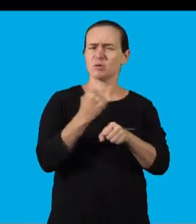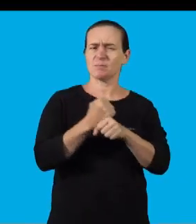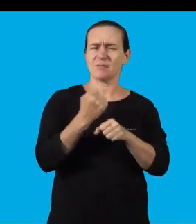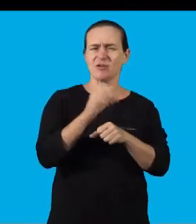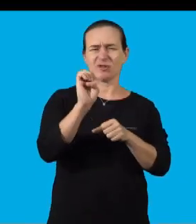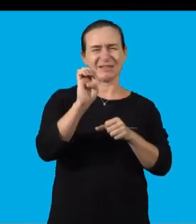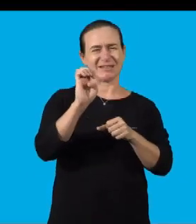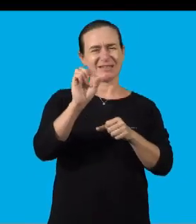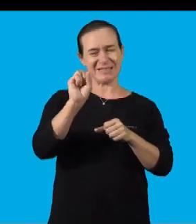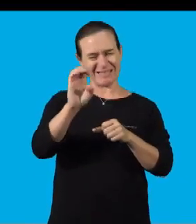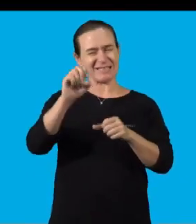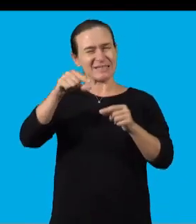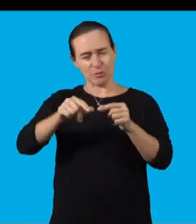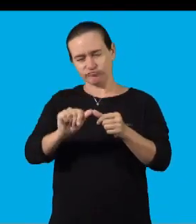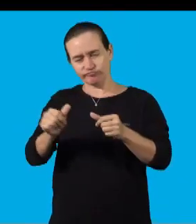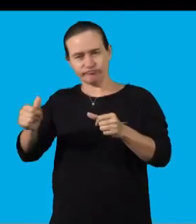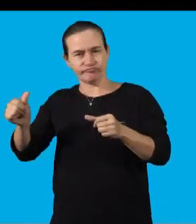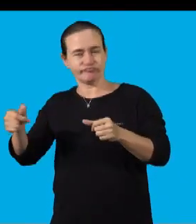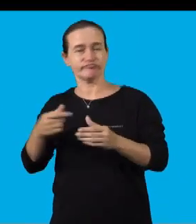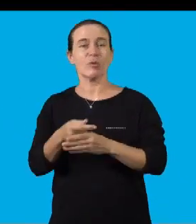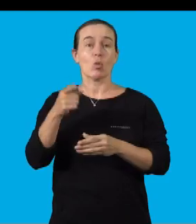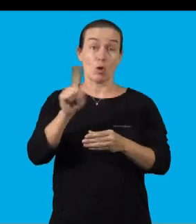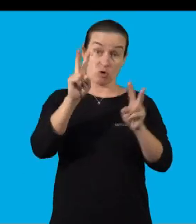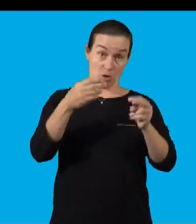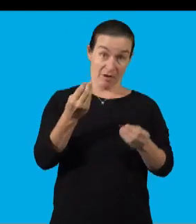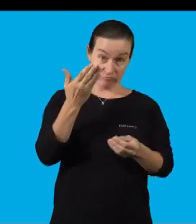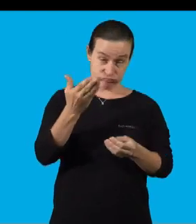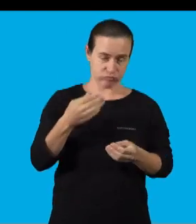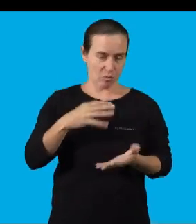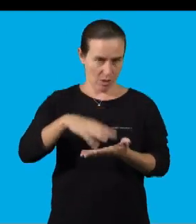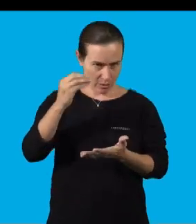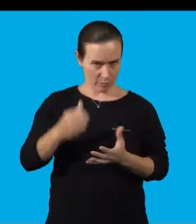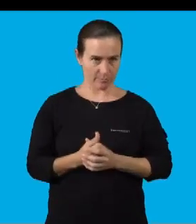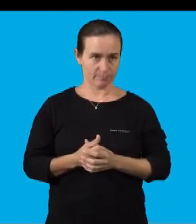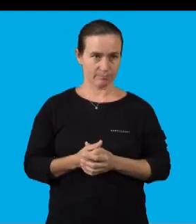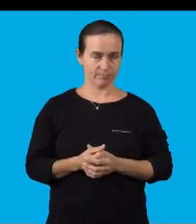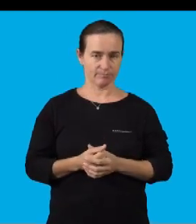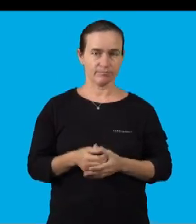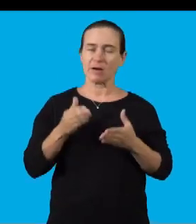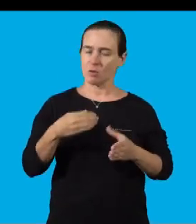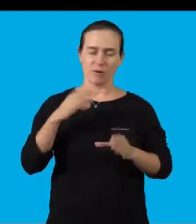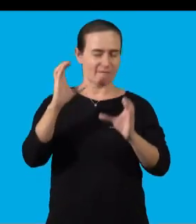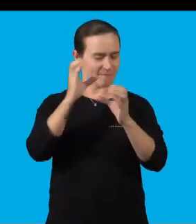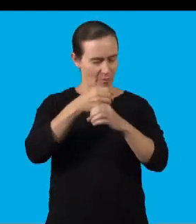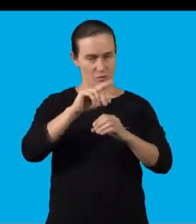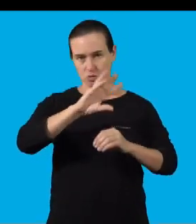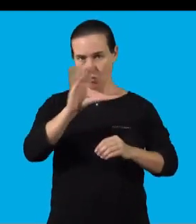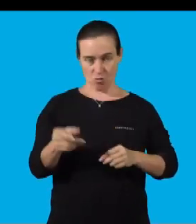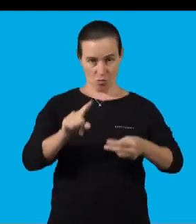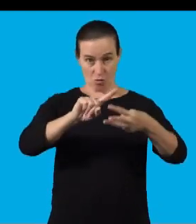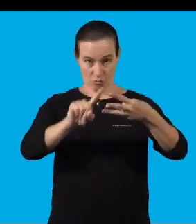and geometric sequences, these are the topics that are under it. And today we are going to focus on all of